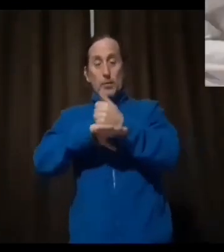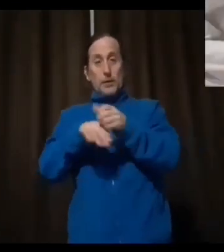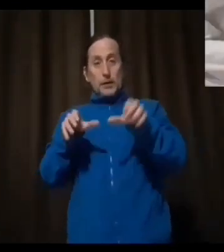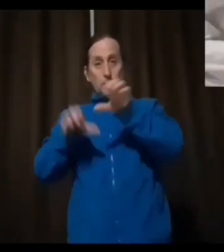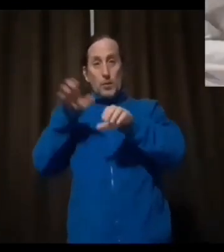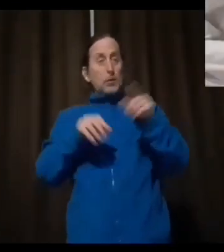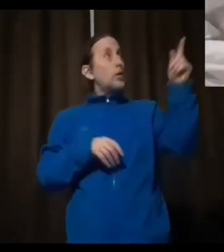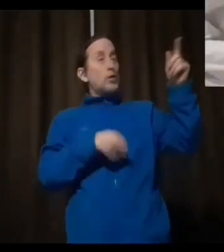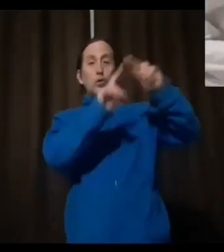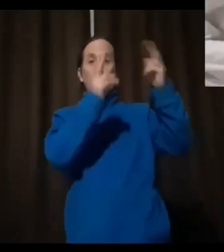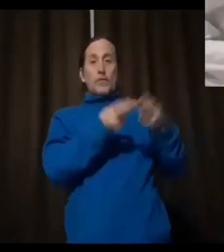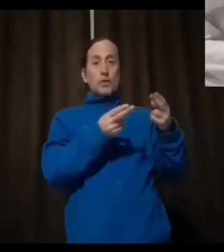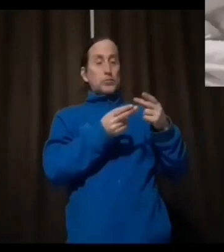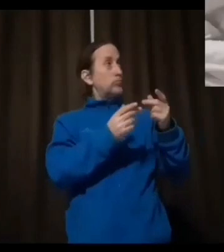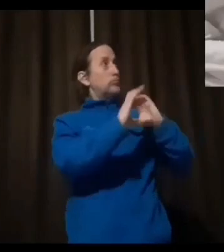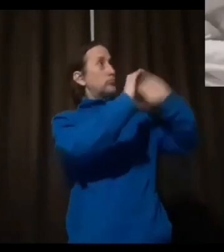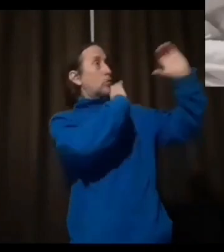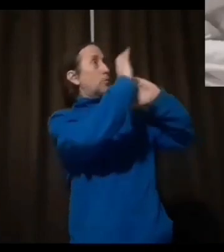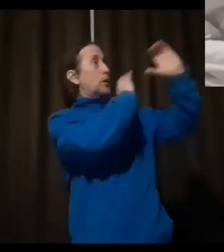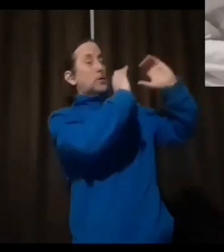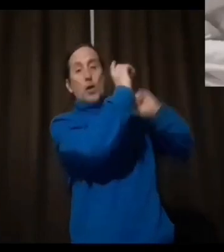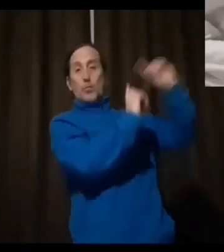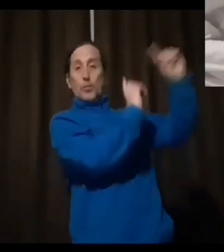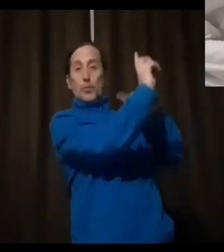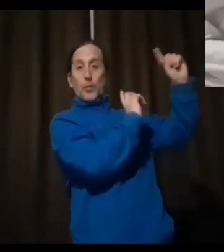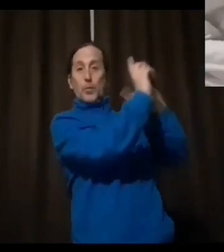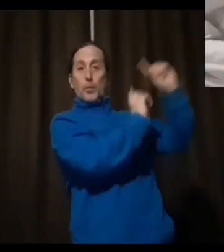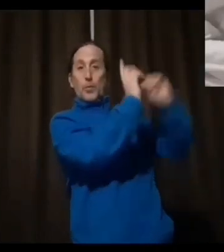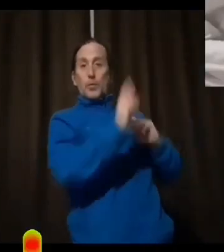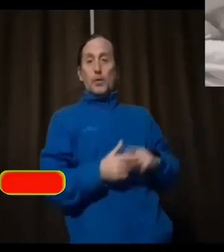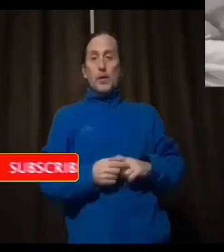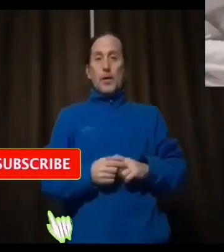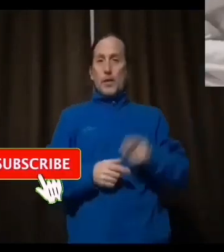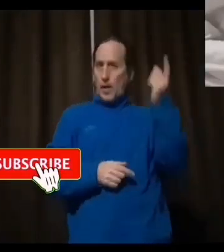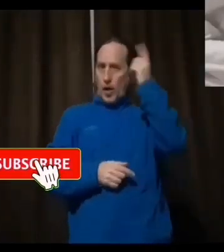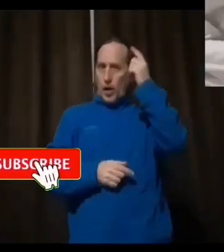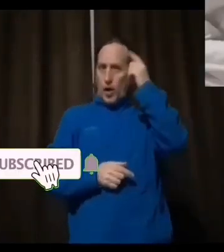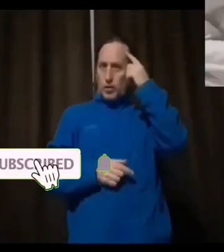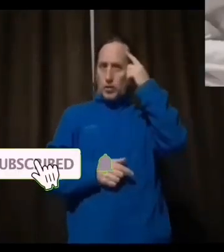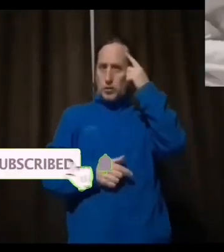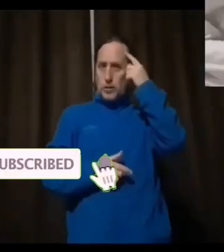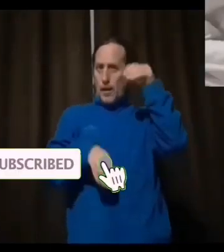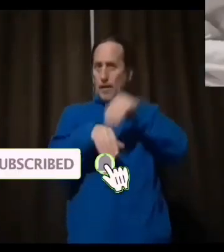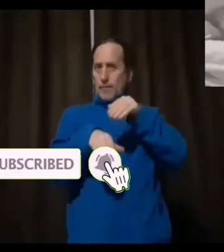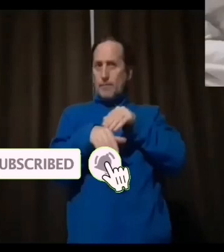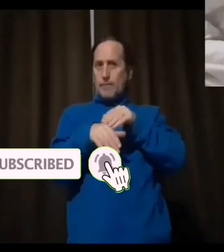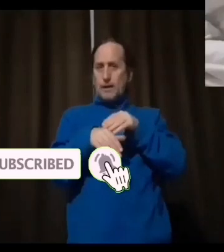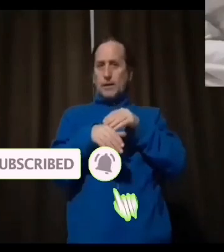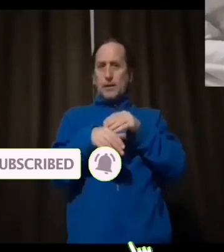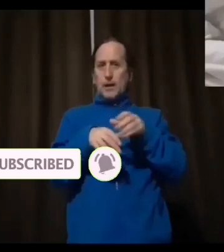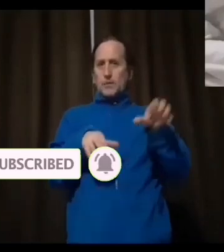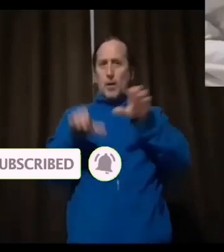What the conscious operators are affecting in the experiment is the measurement. They are narrowing the measurement from a wide range of